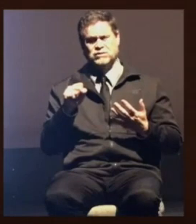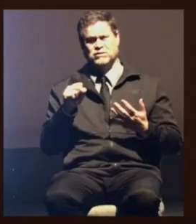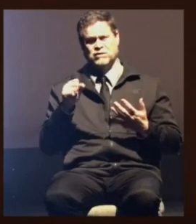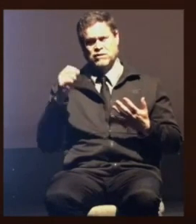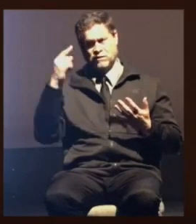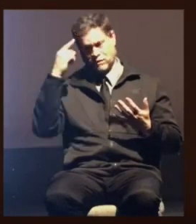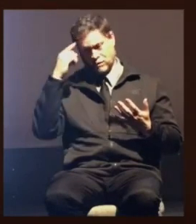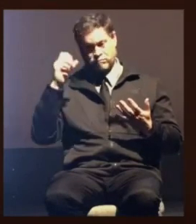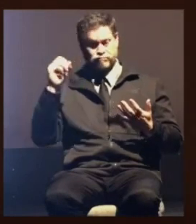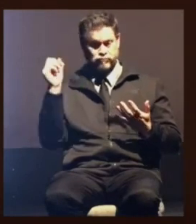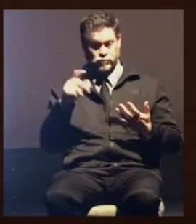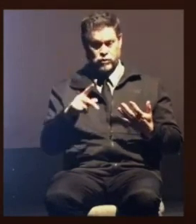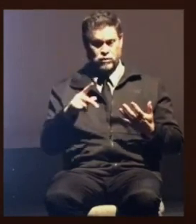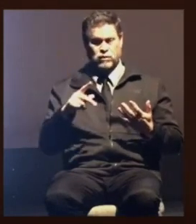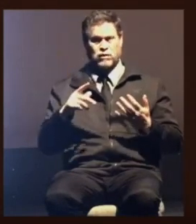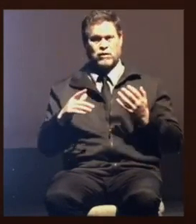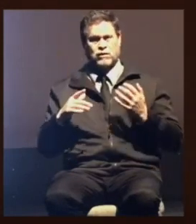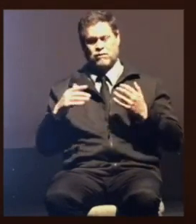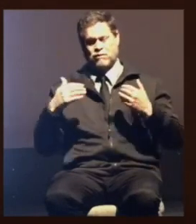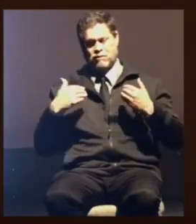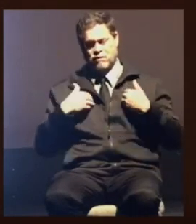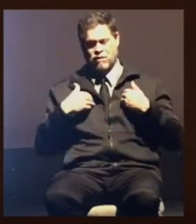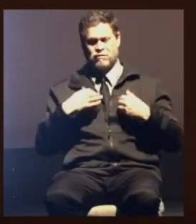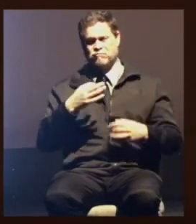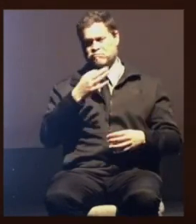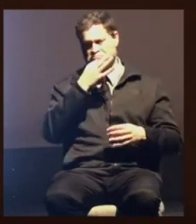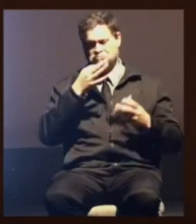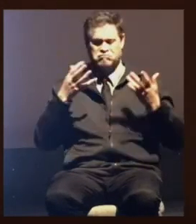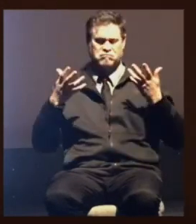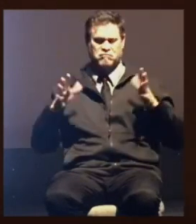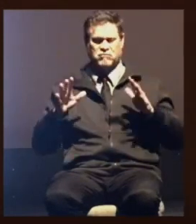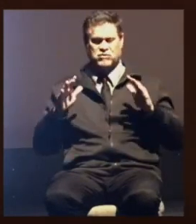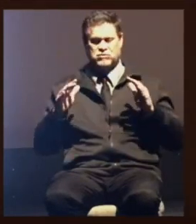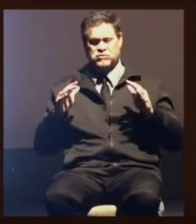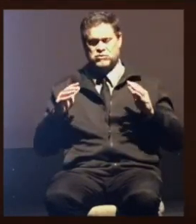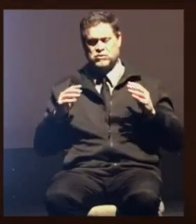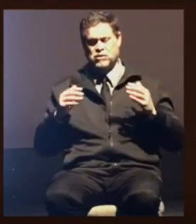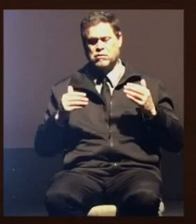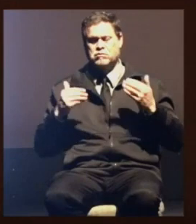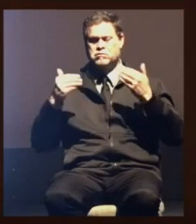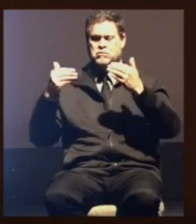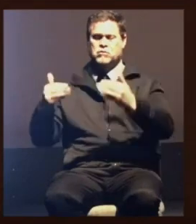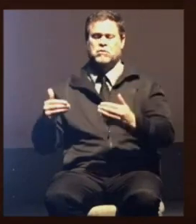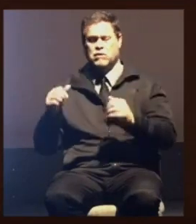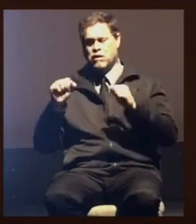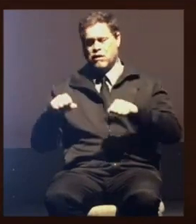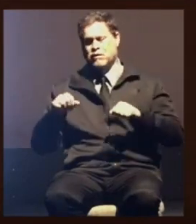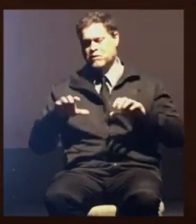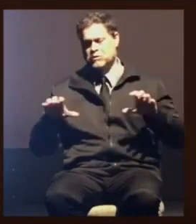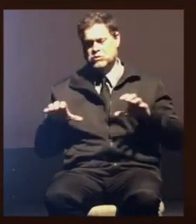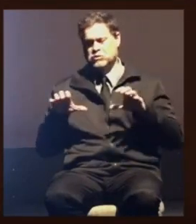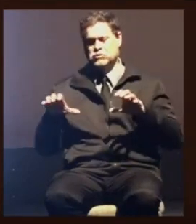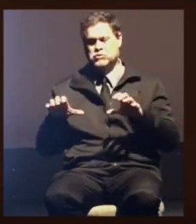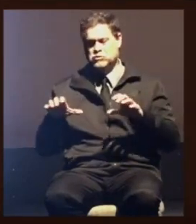thinking, okay, I've got this technique down. I'm going to move on to this. I can do this.